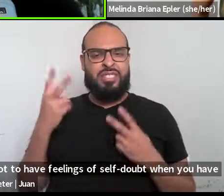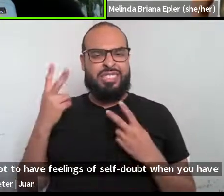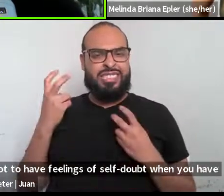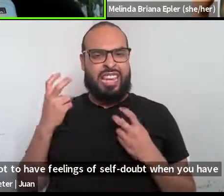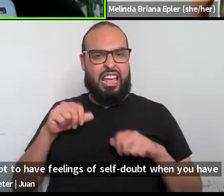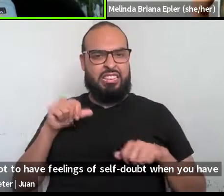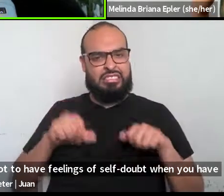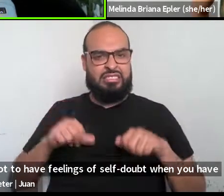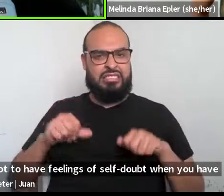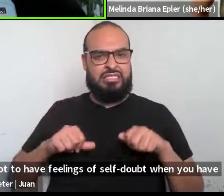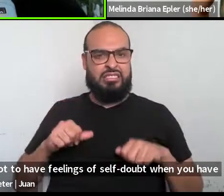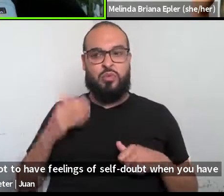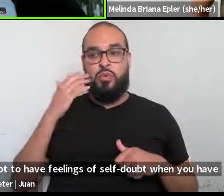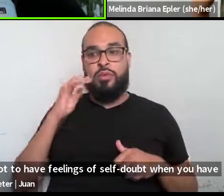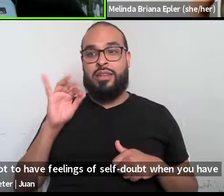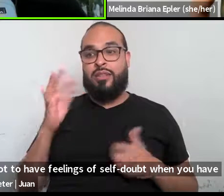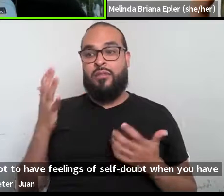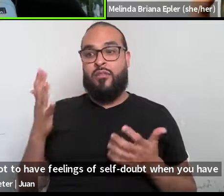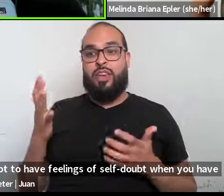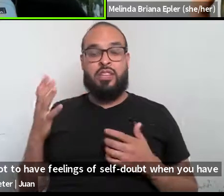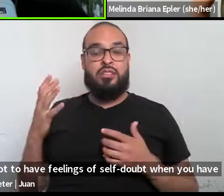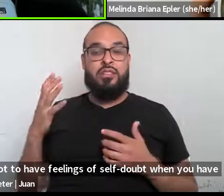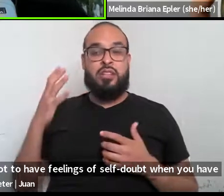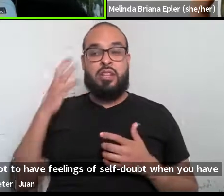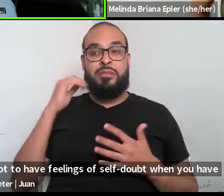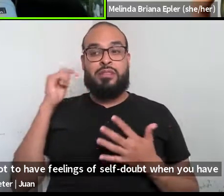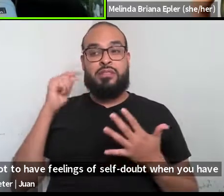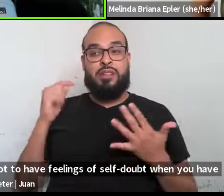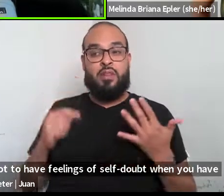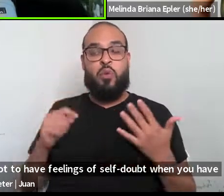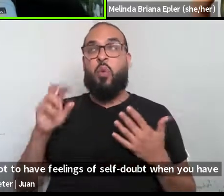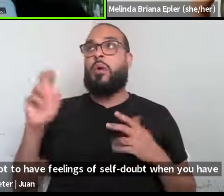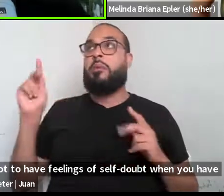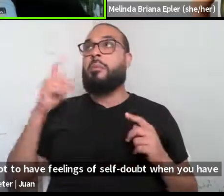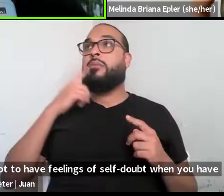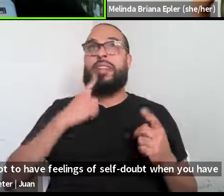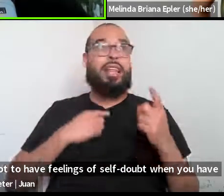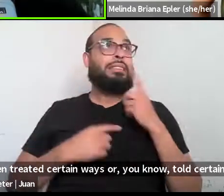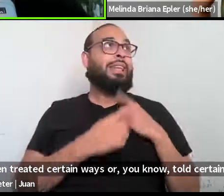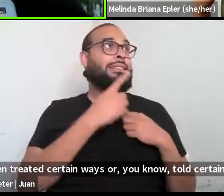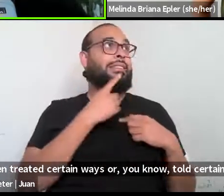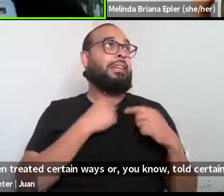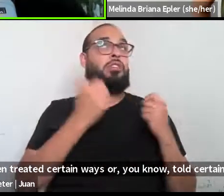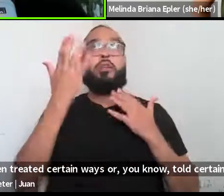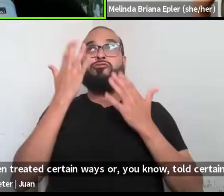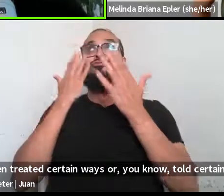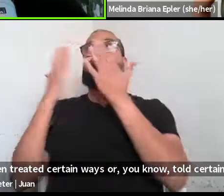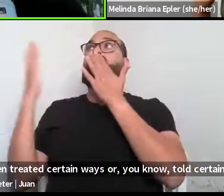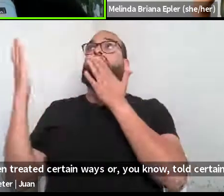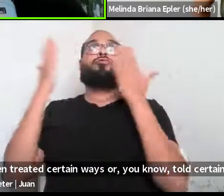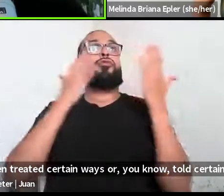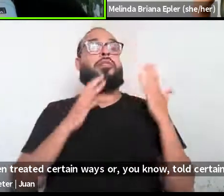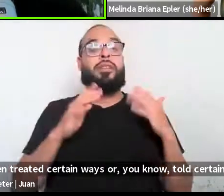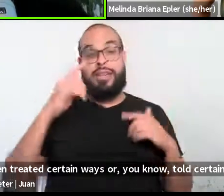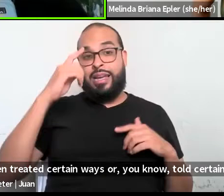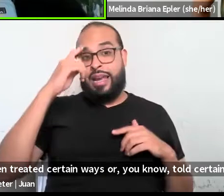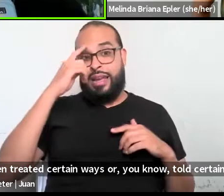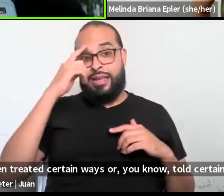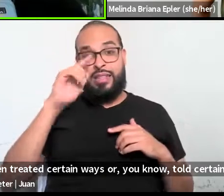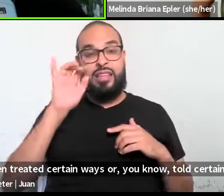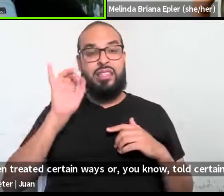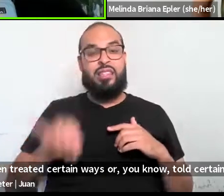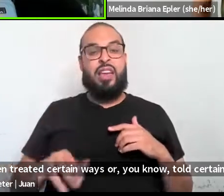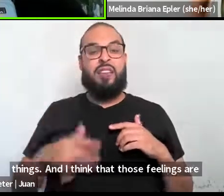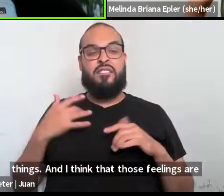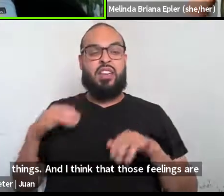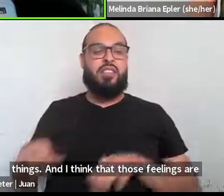treated certain ways or, told certain things. And I think that those feelings are common, but any